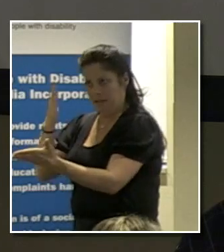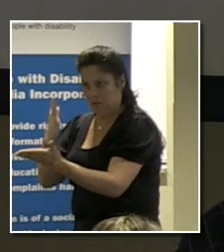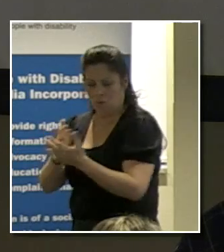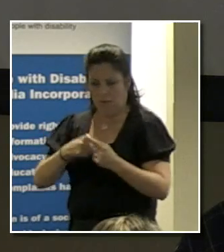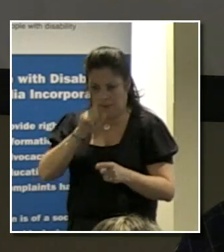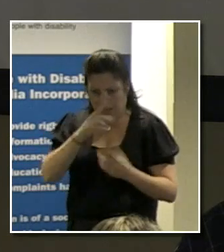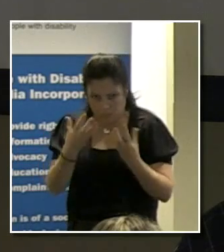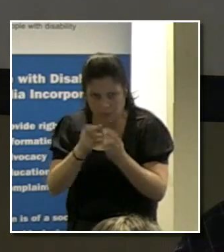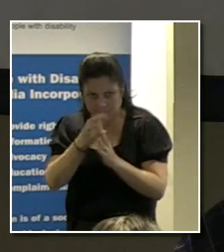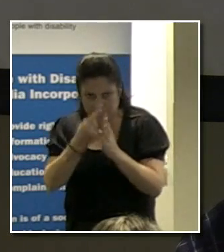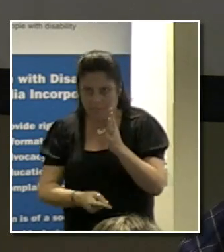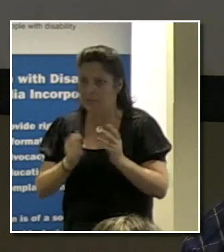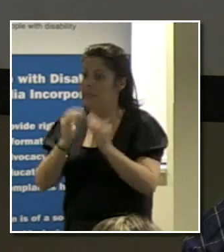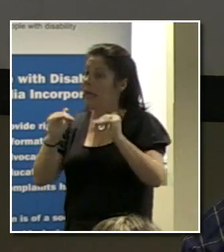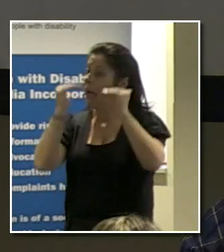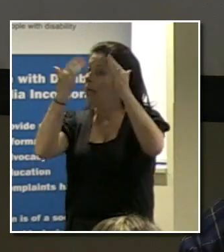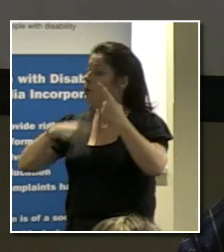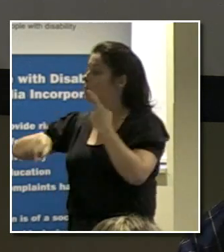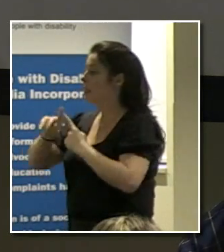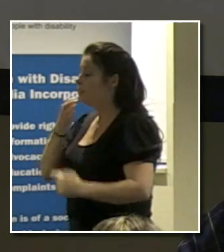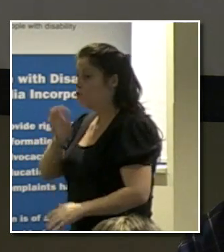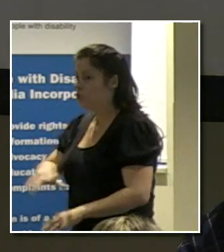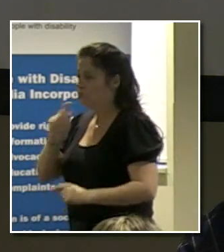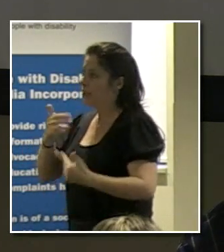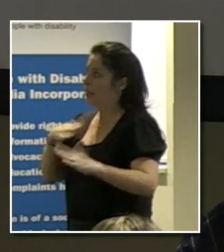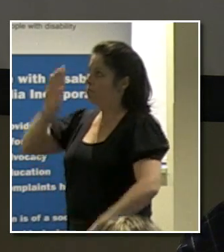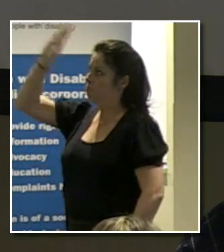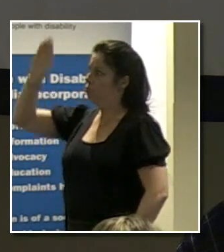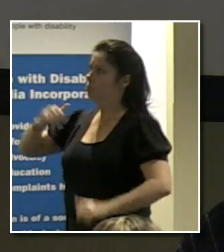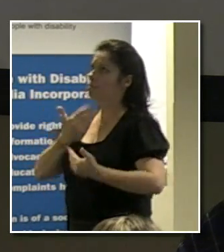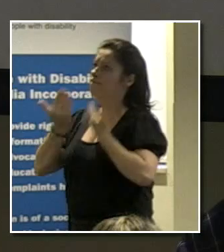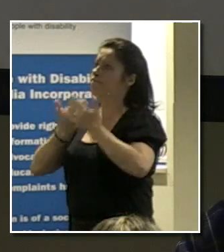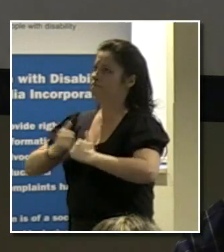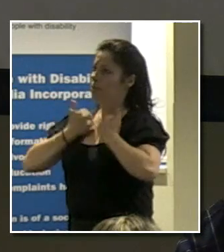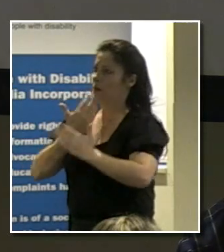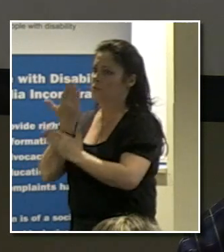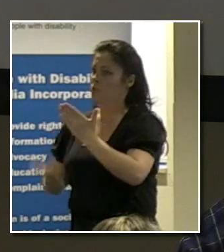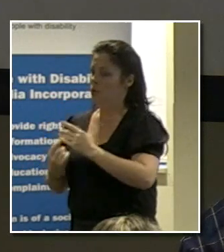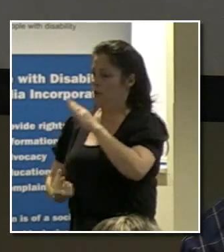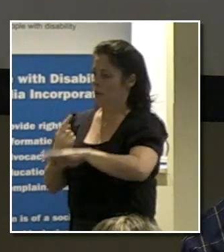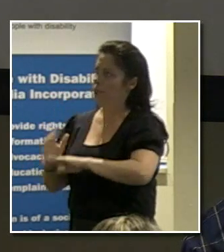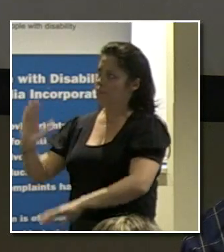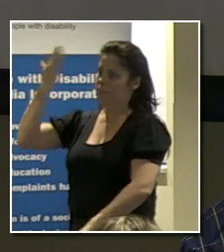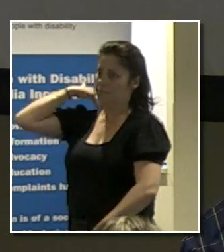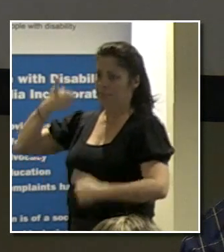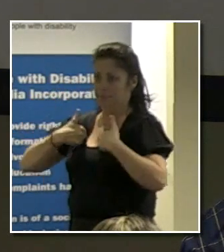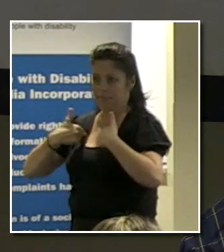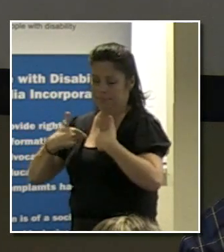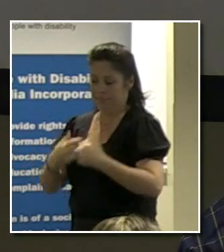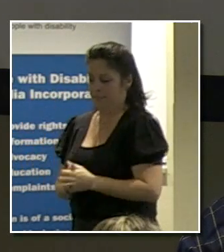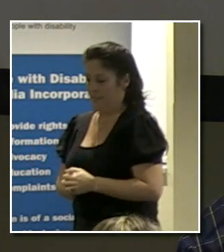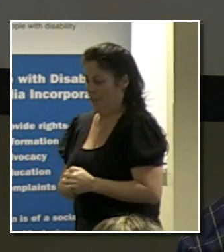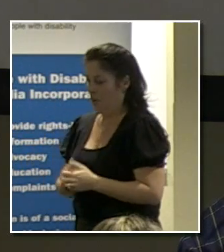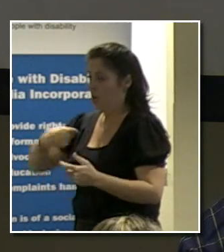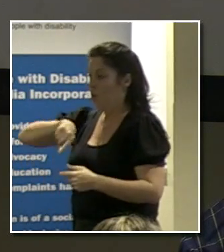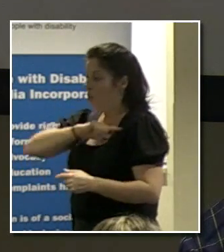tell their stories if they want to. We had information sessions explaining how we can support people with disability to speak